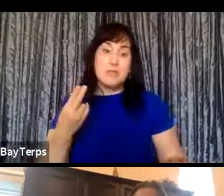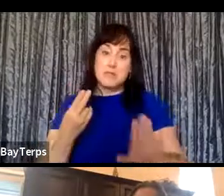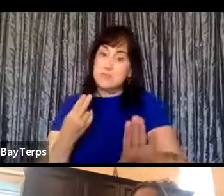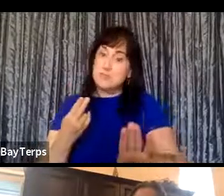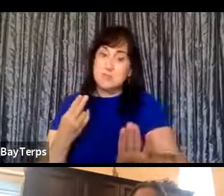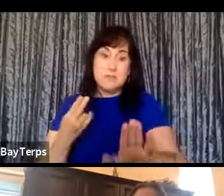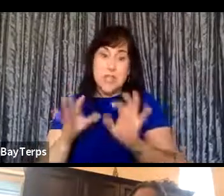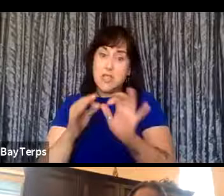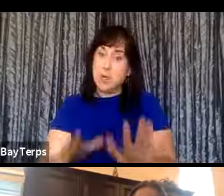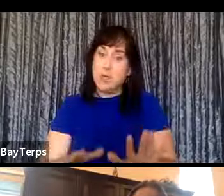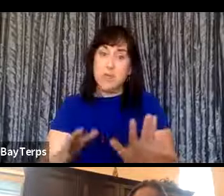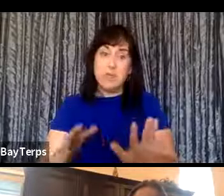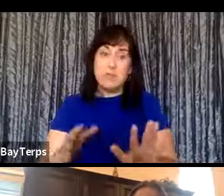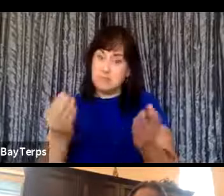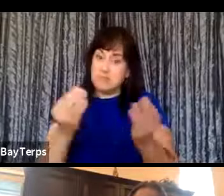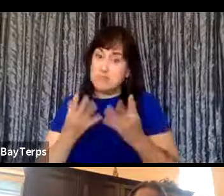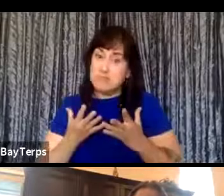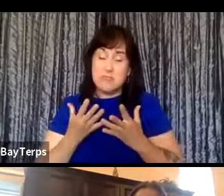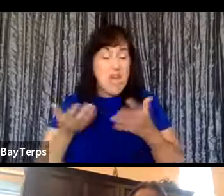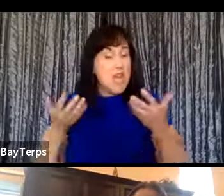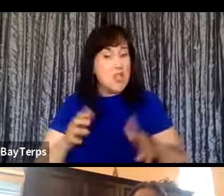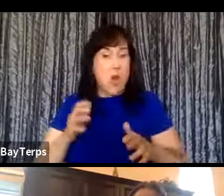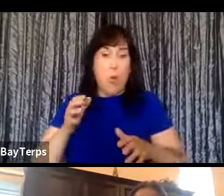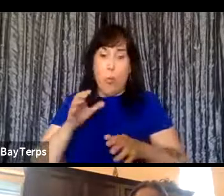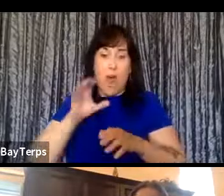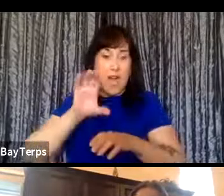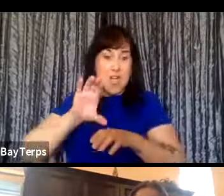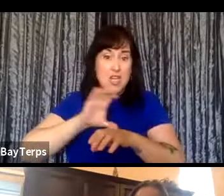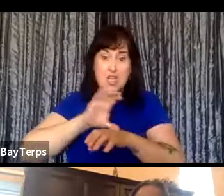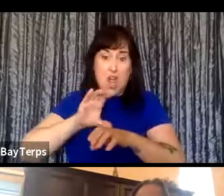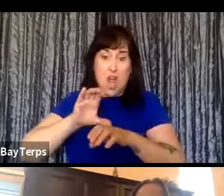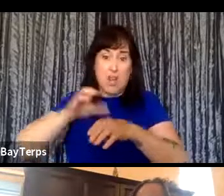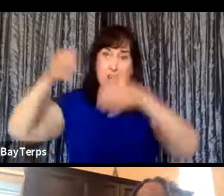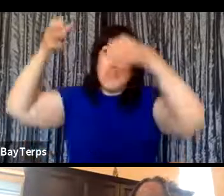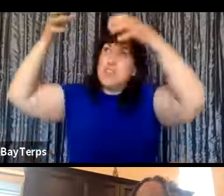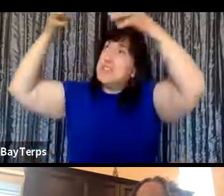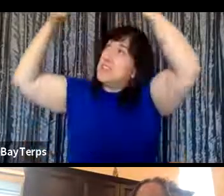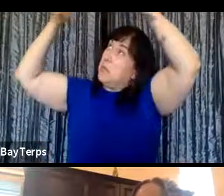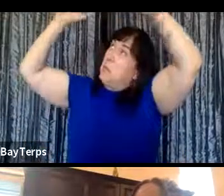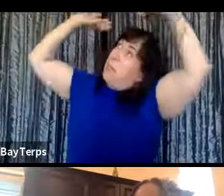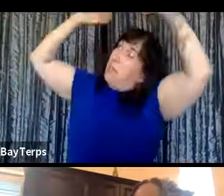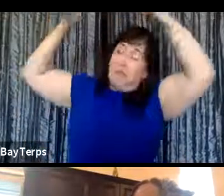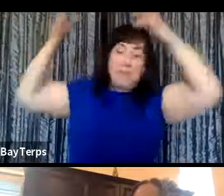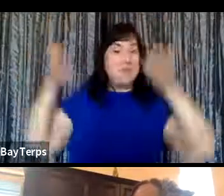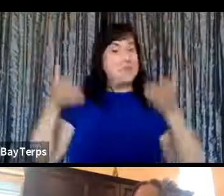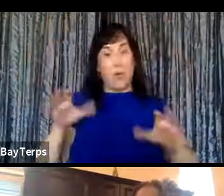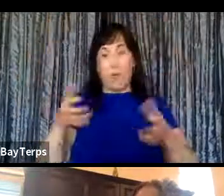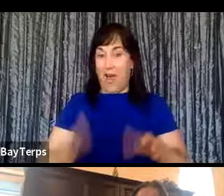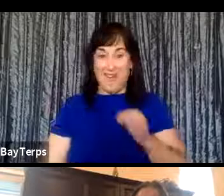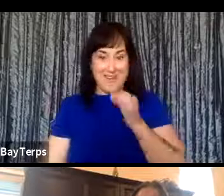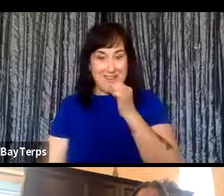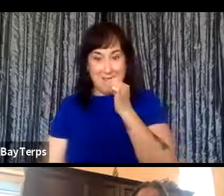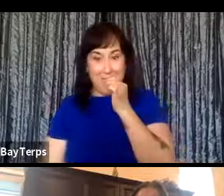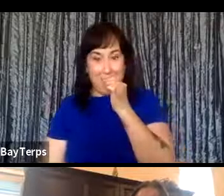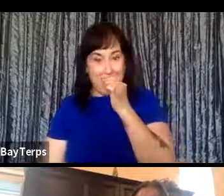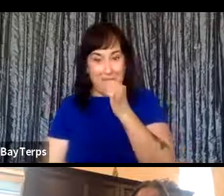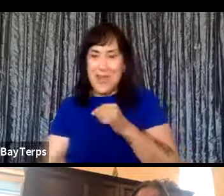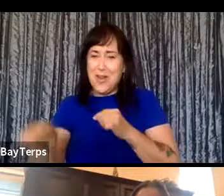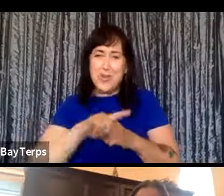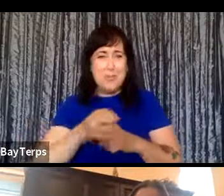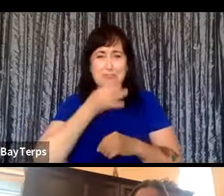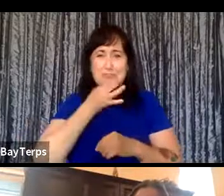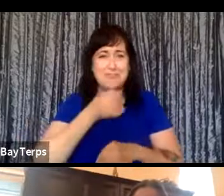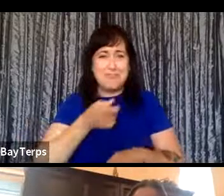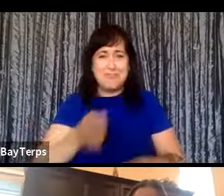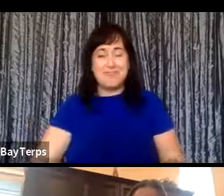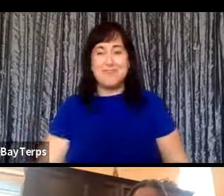not be a good look, okay? We don't want chocolate. Oh, I see some brave people there. You guys are good. You guys are